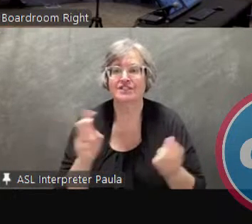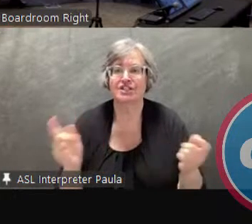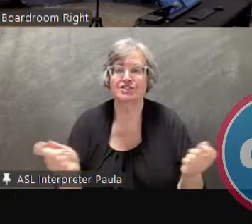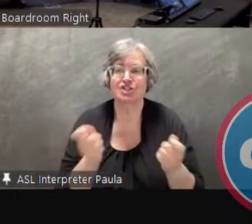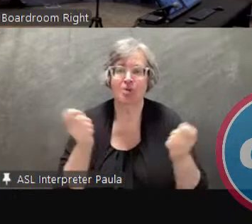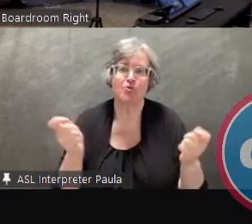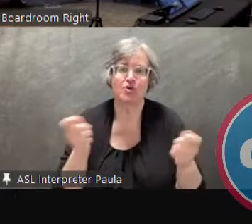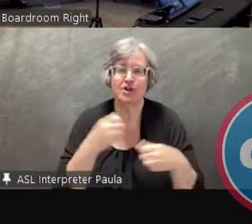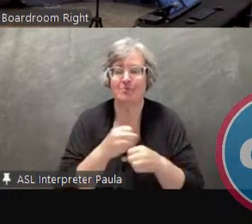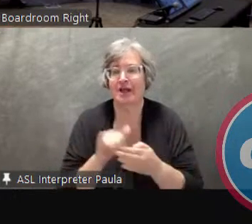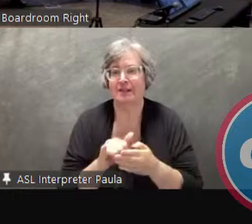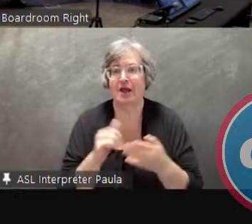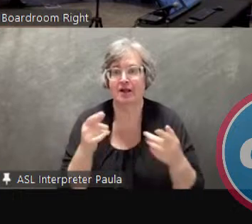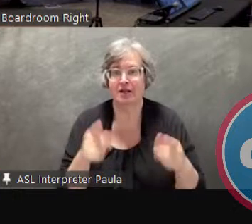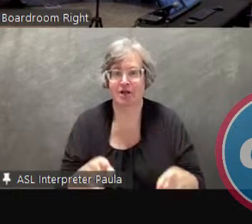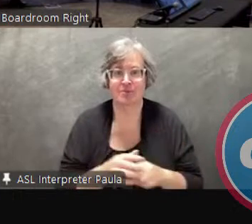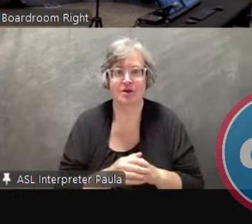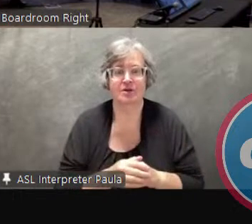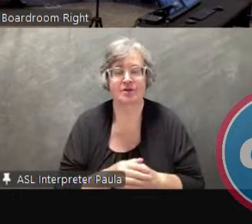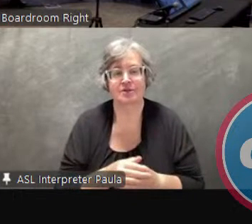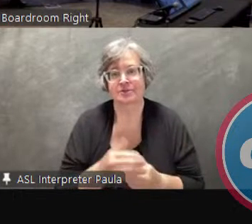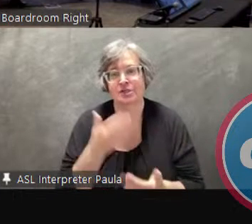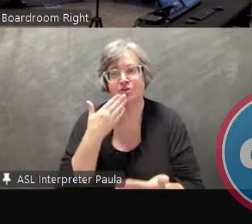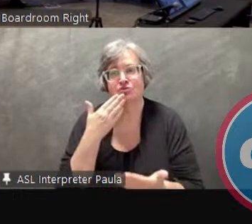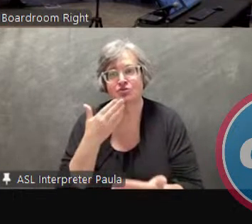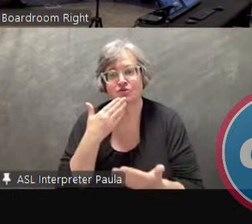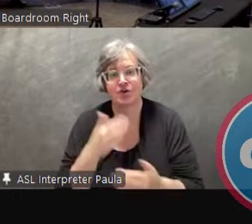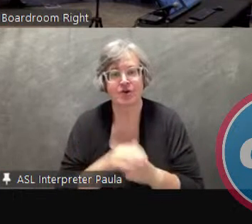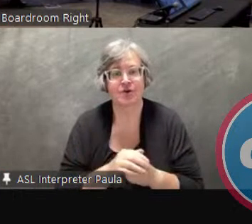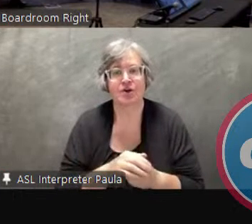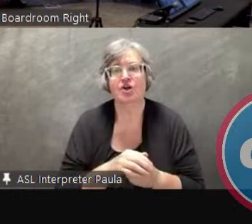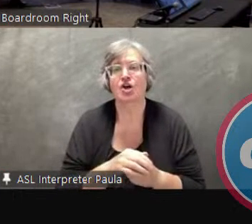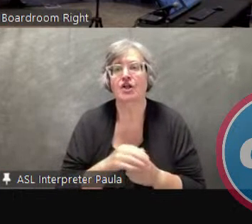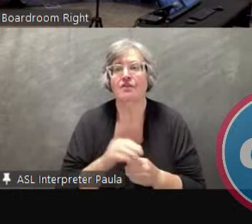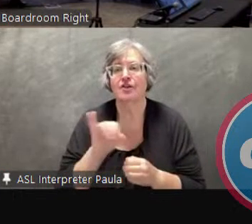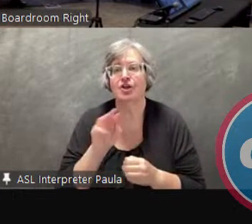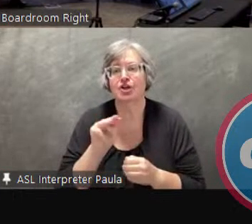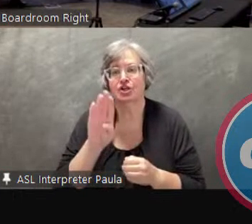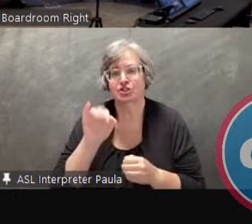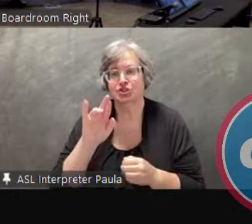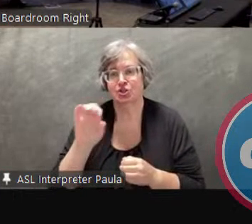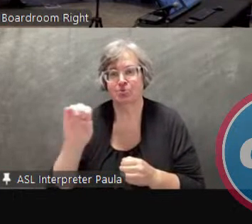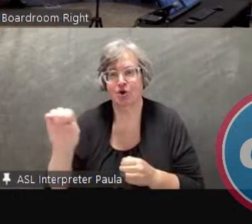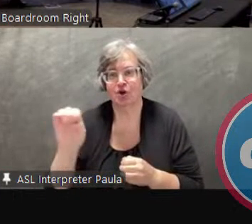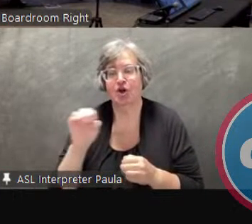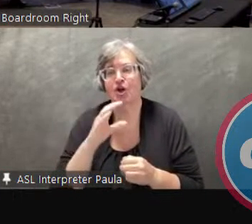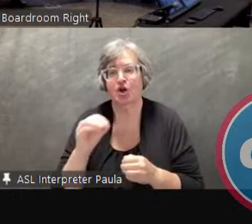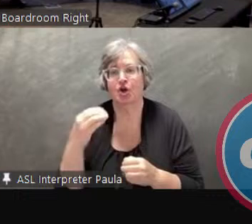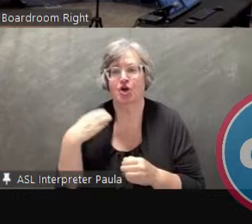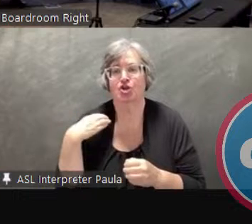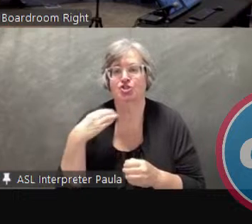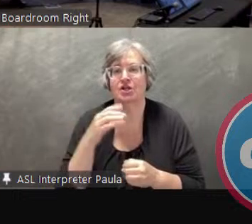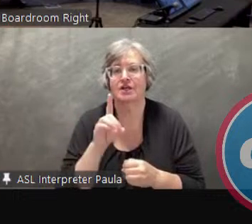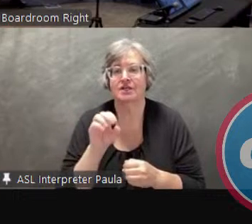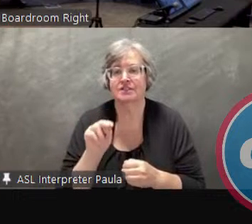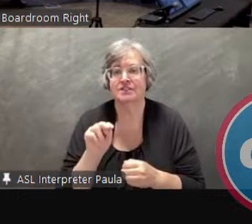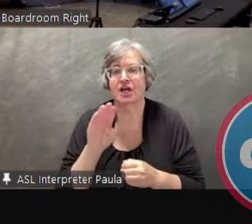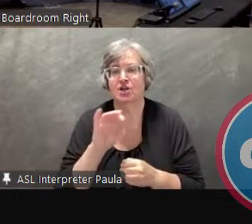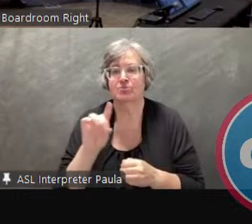reality. With a special tip of the hat to Jamboree co-chairs, Chief Transit Officer Don Bonds and Mr.